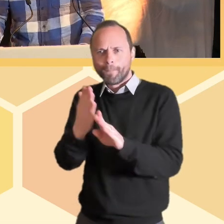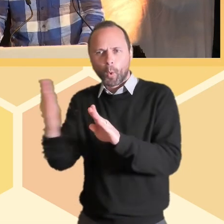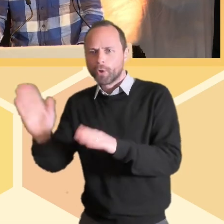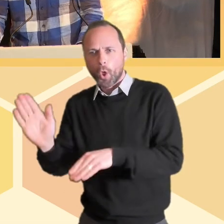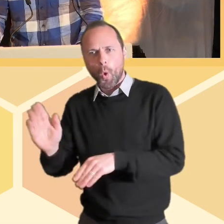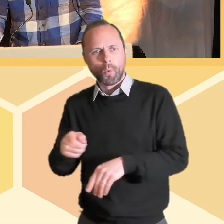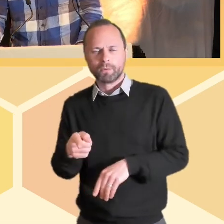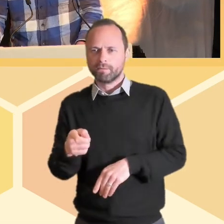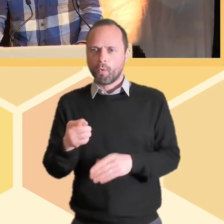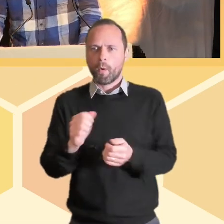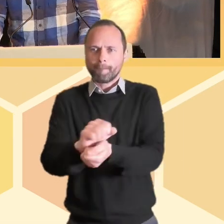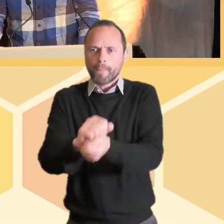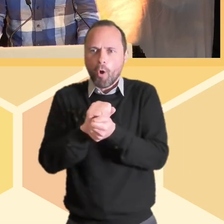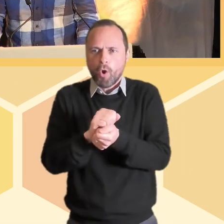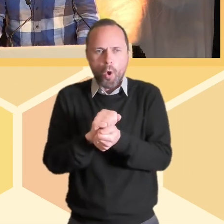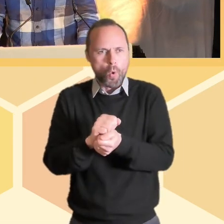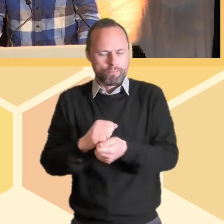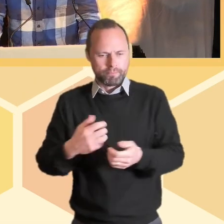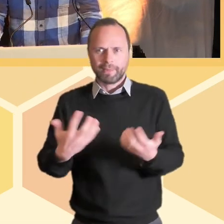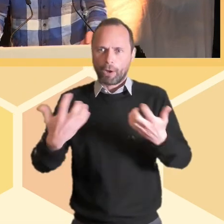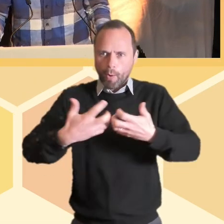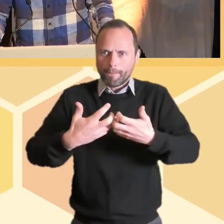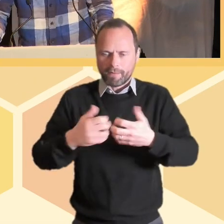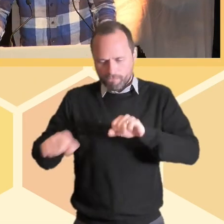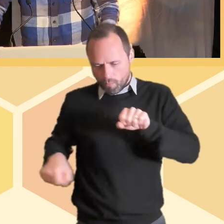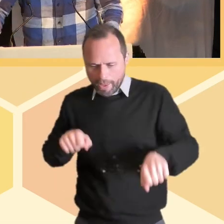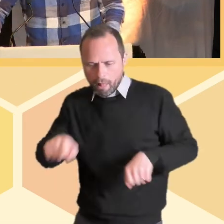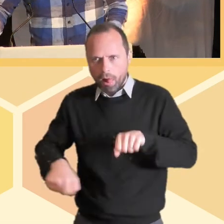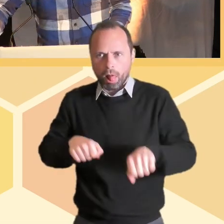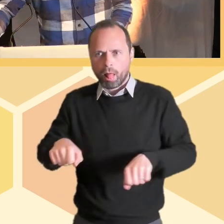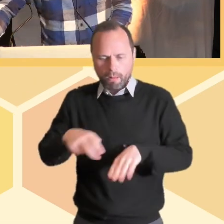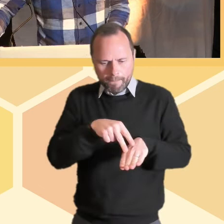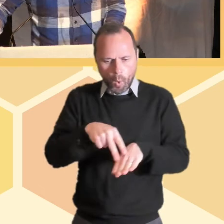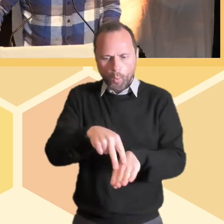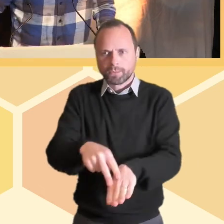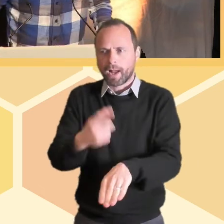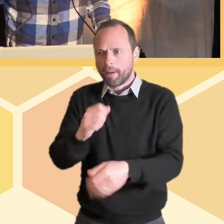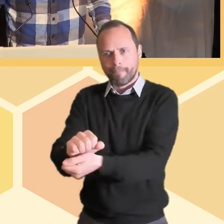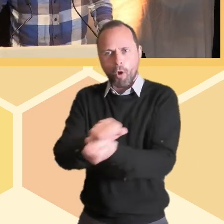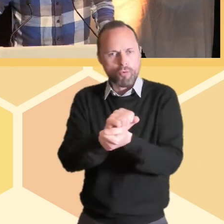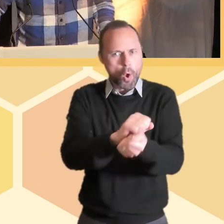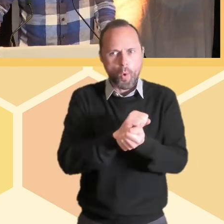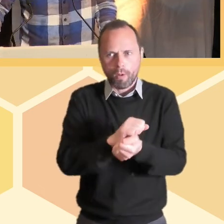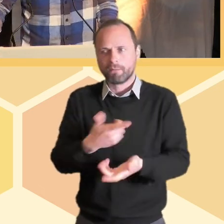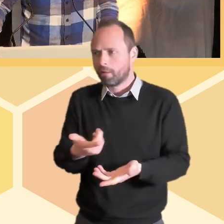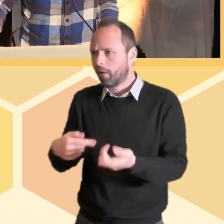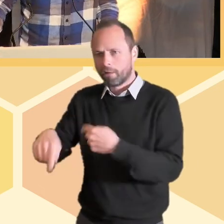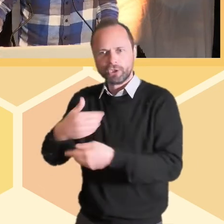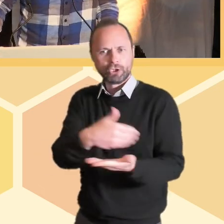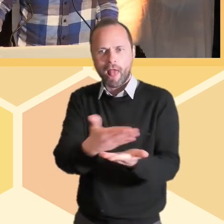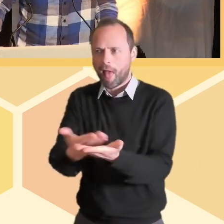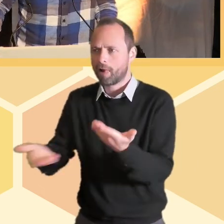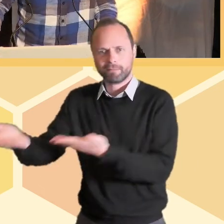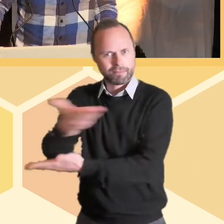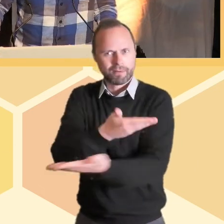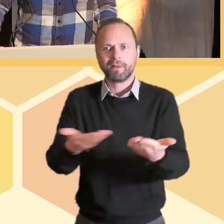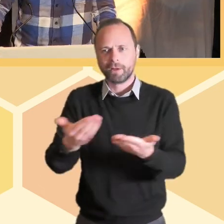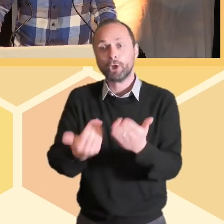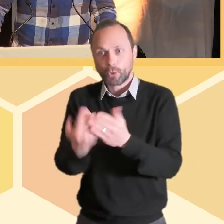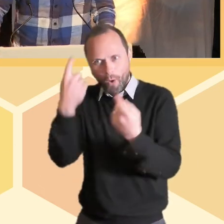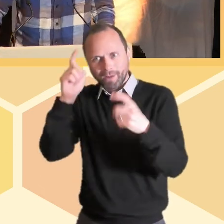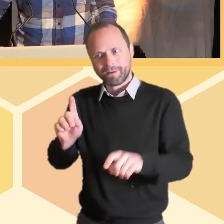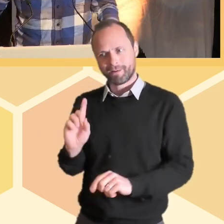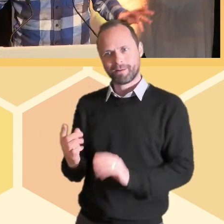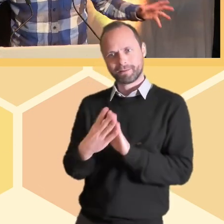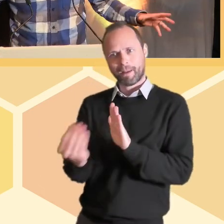equipment, which uses gear that people have to create a community inventory that others can borrow from. I'm